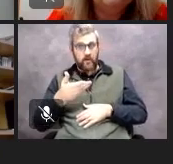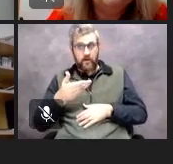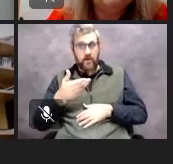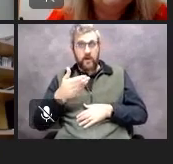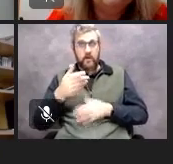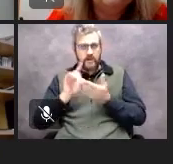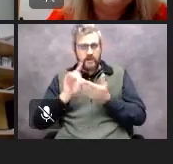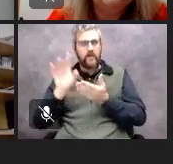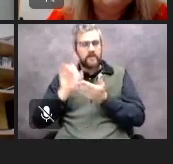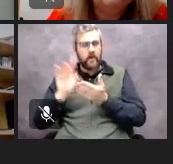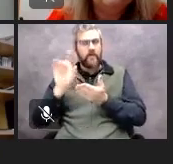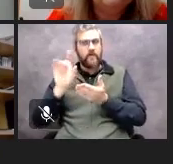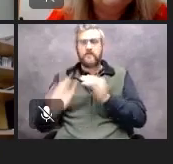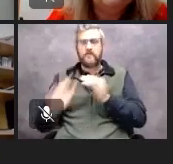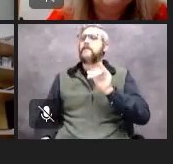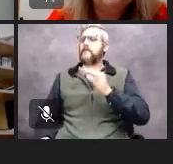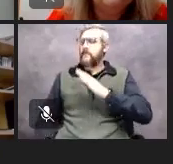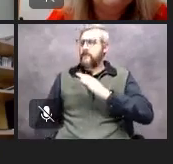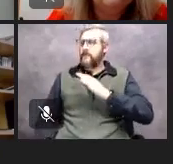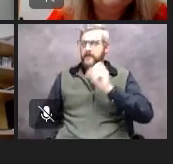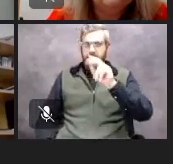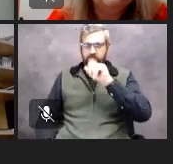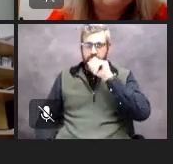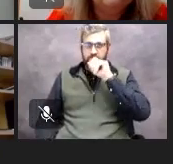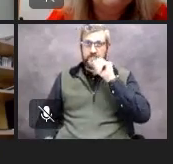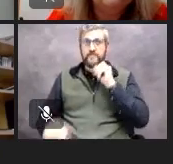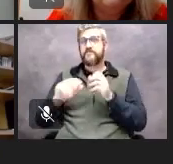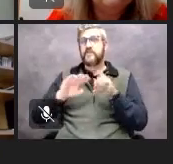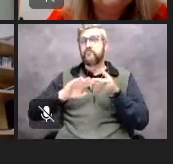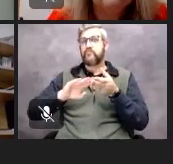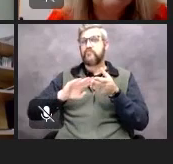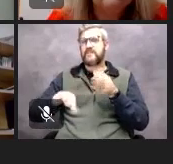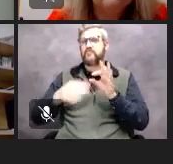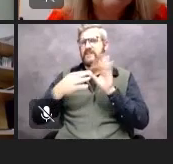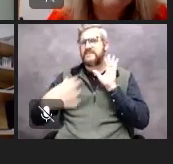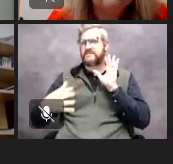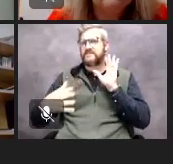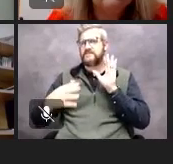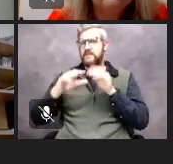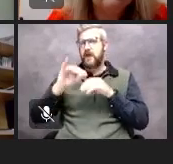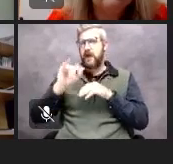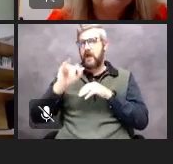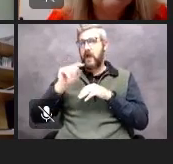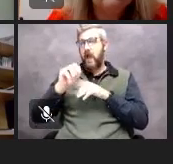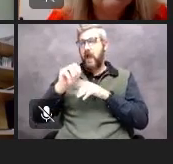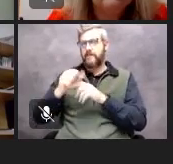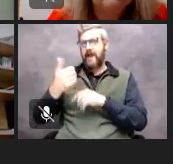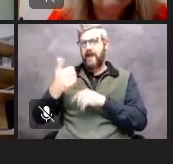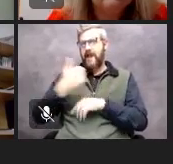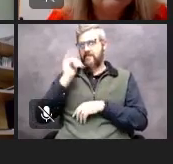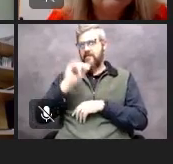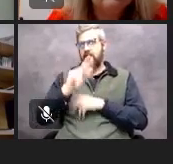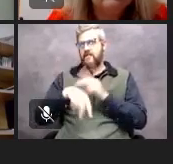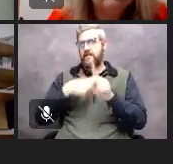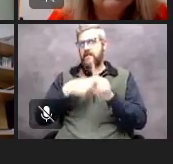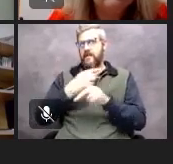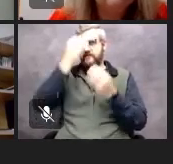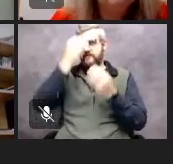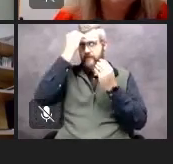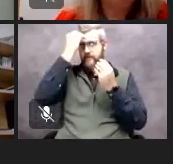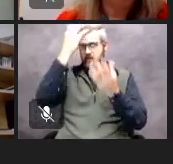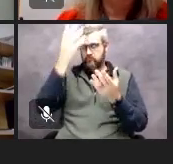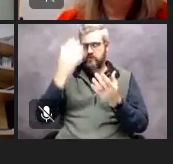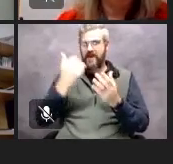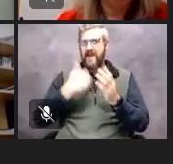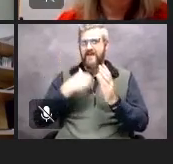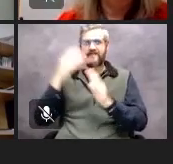off. Okay. Well, those released items that we talked about have that kind of information in there, and they have those